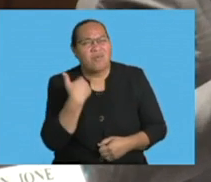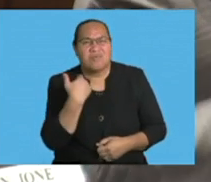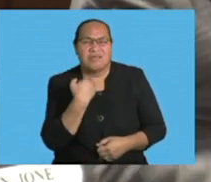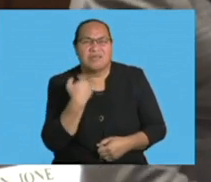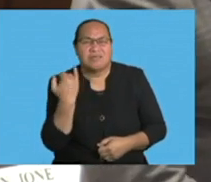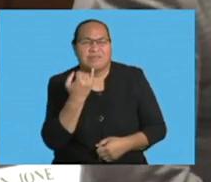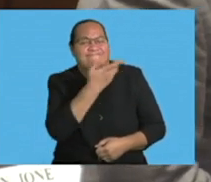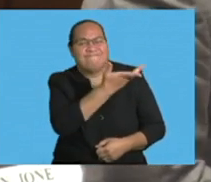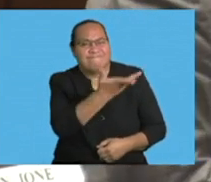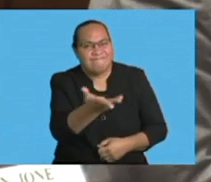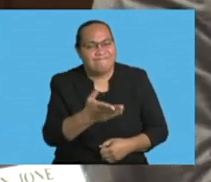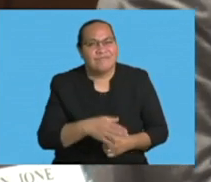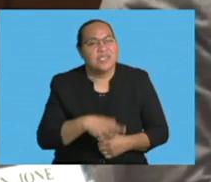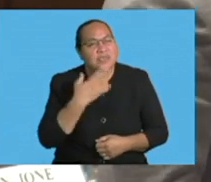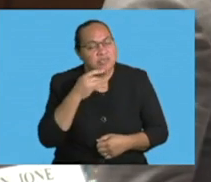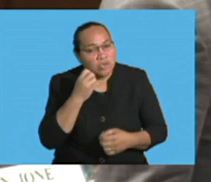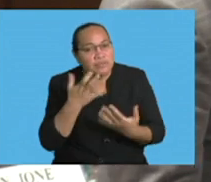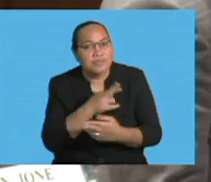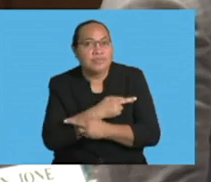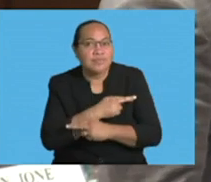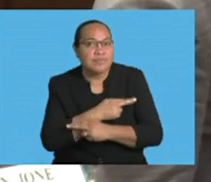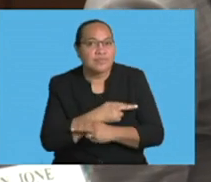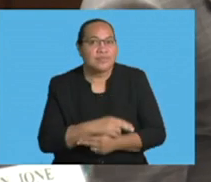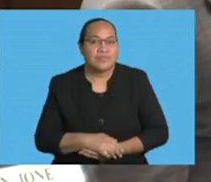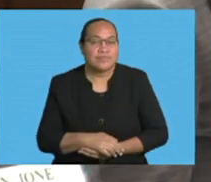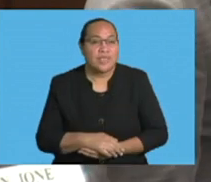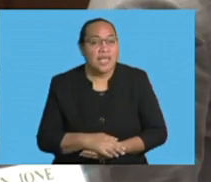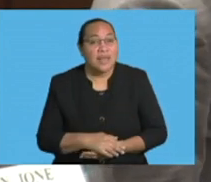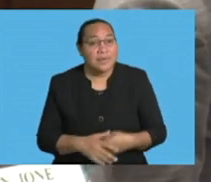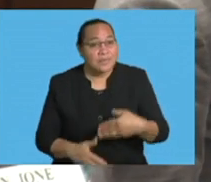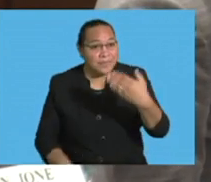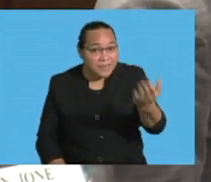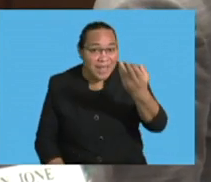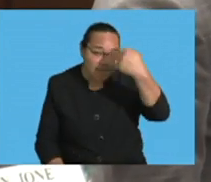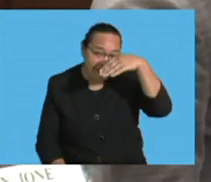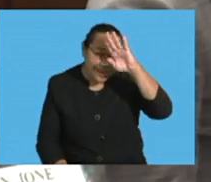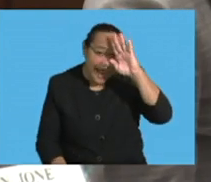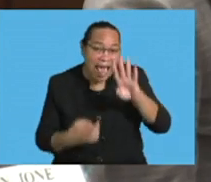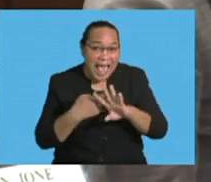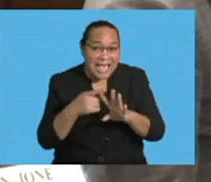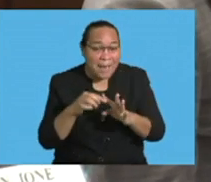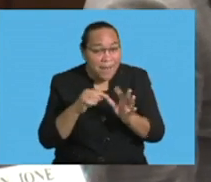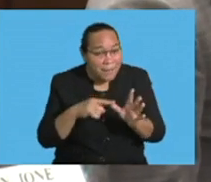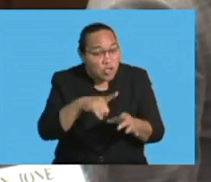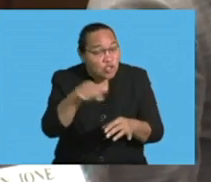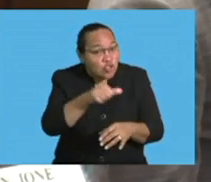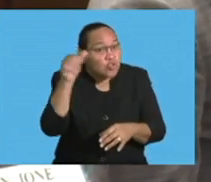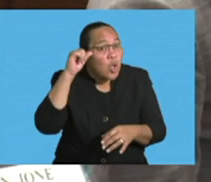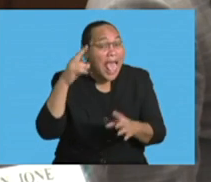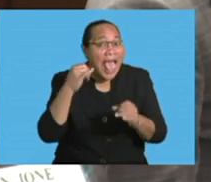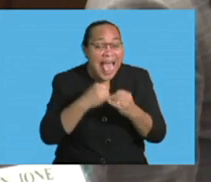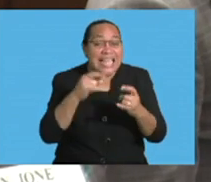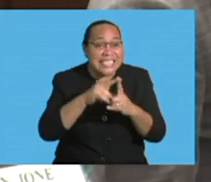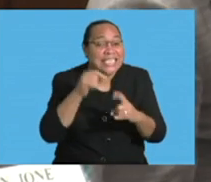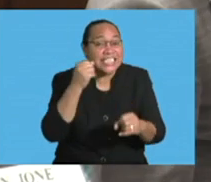Yes. Mr. Speaker, sir, Honourable Kepa should know that SDG 1 says